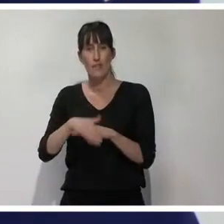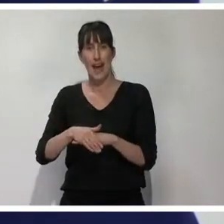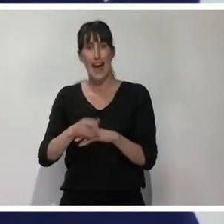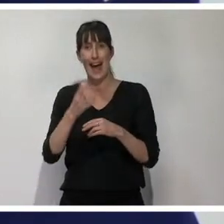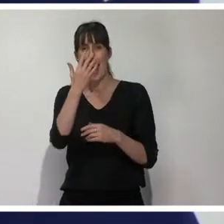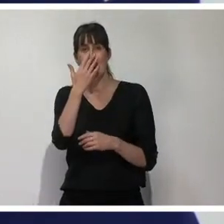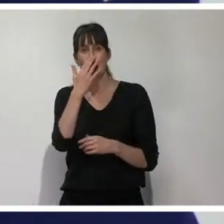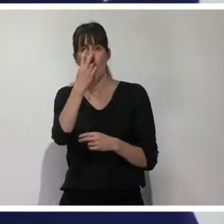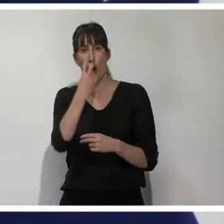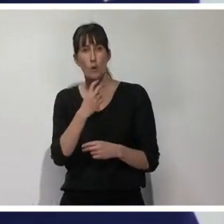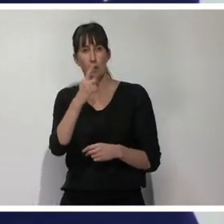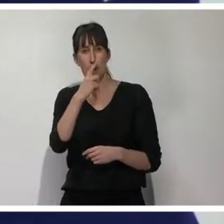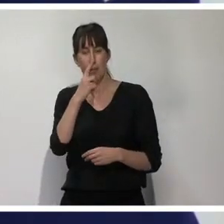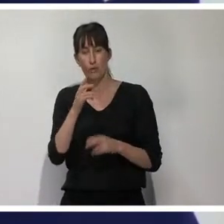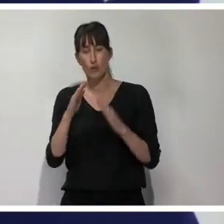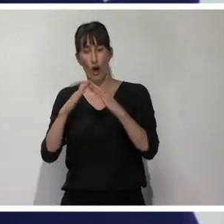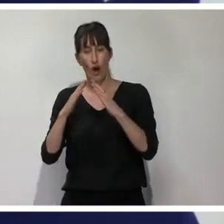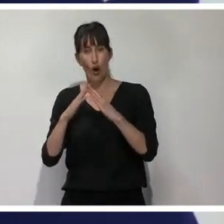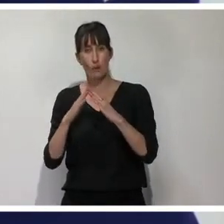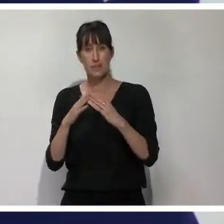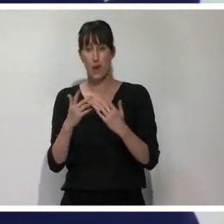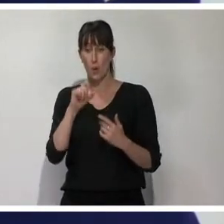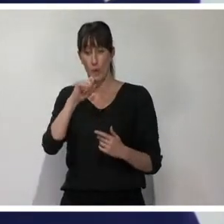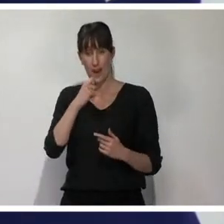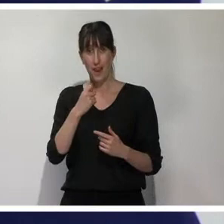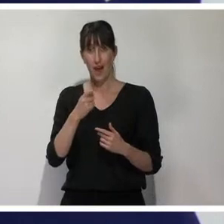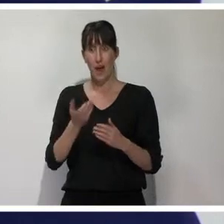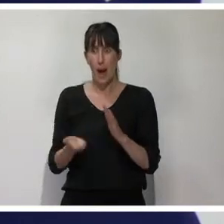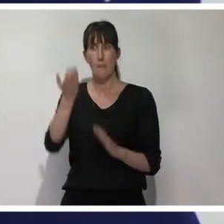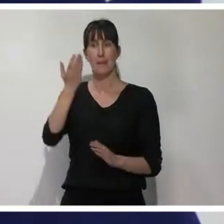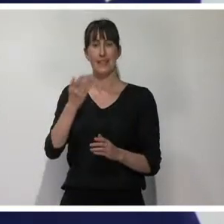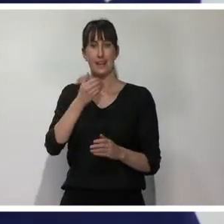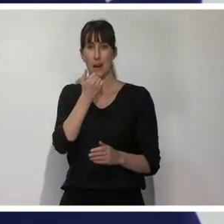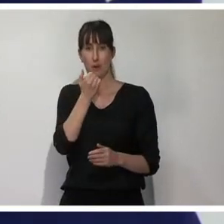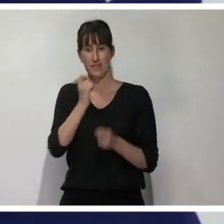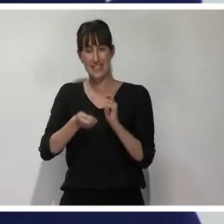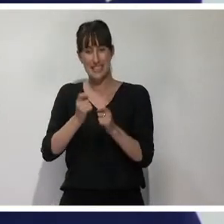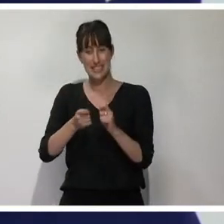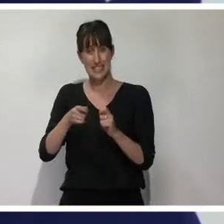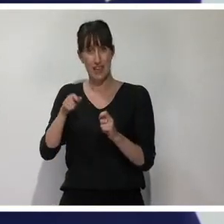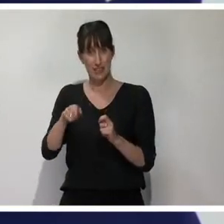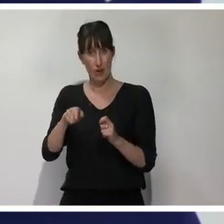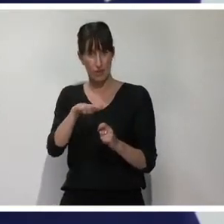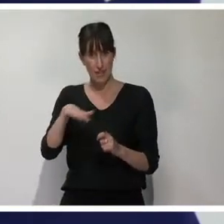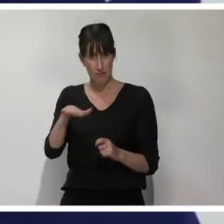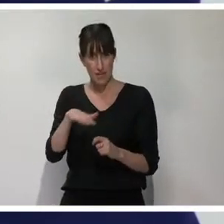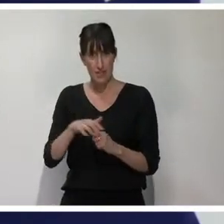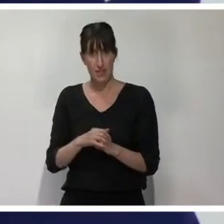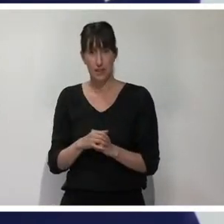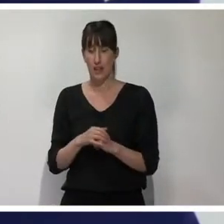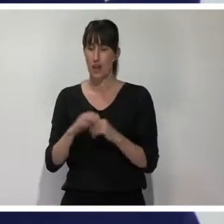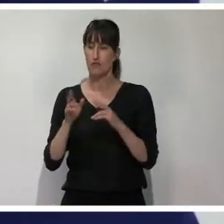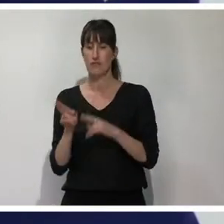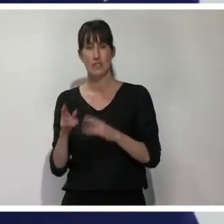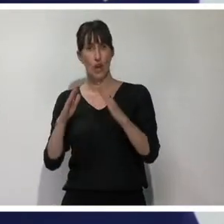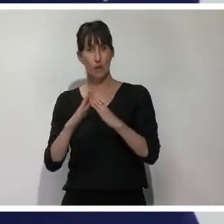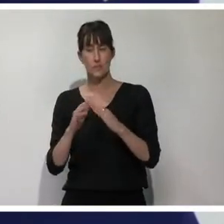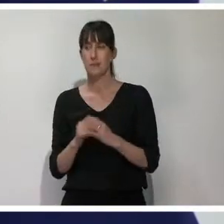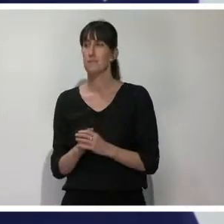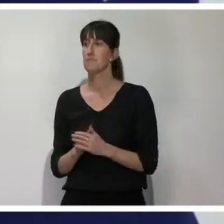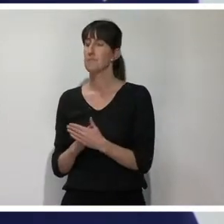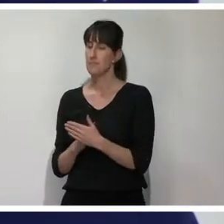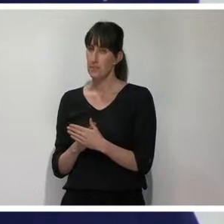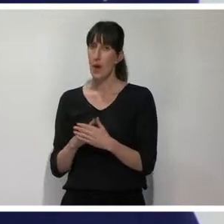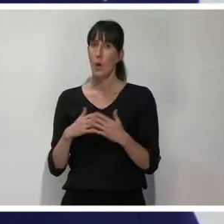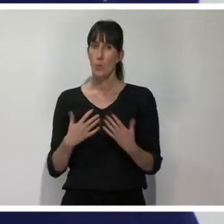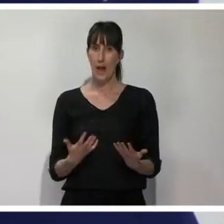problematic area. Is that something you'll relook at? Of course, those residential facilities across the country have gone into their own